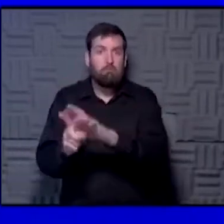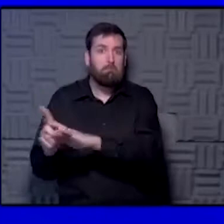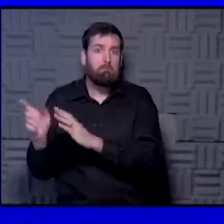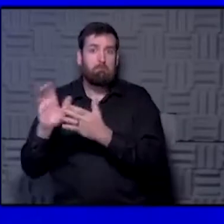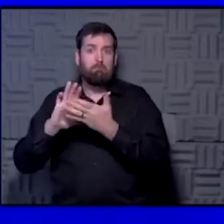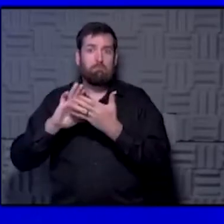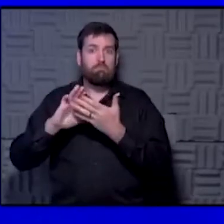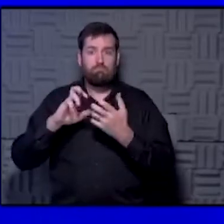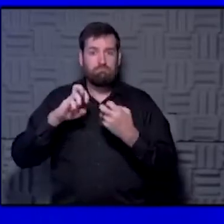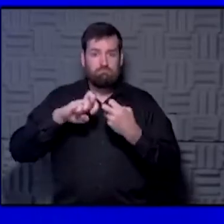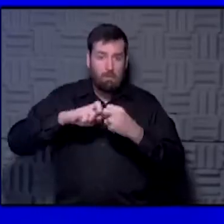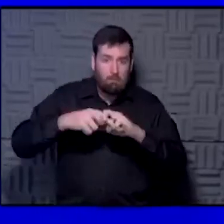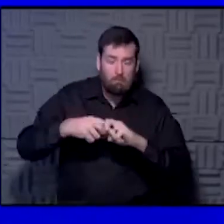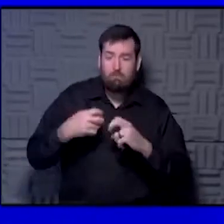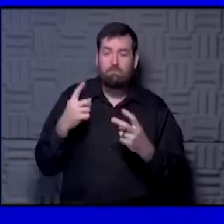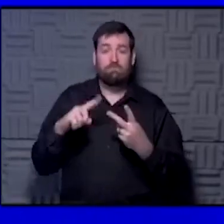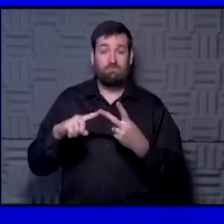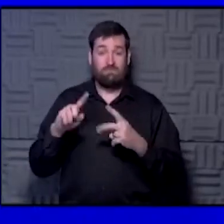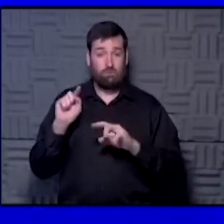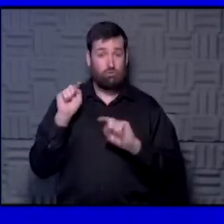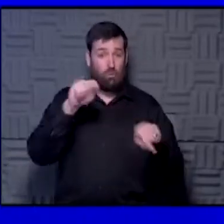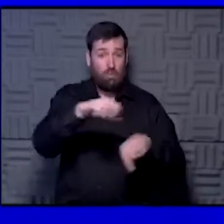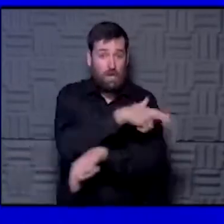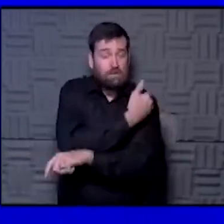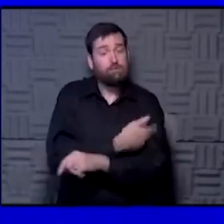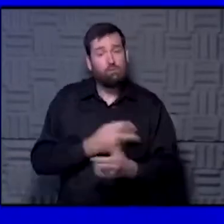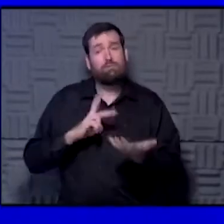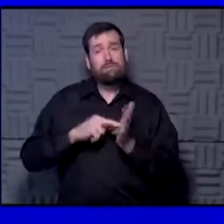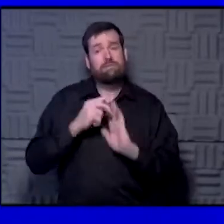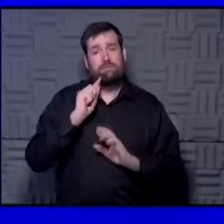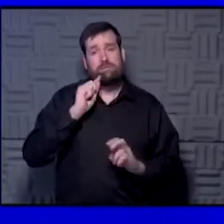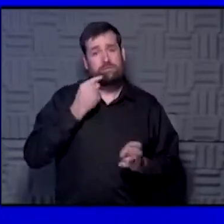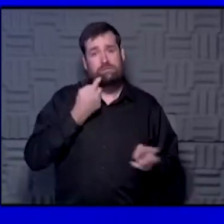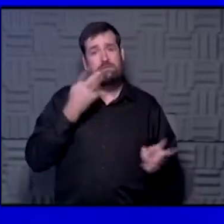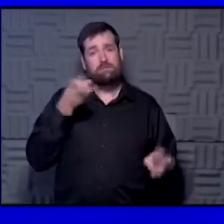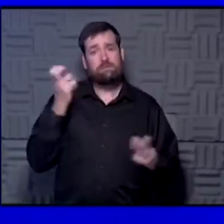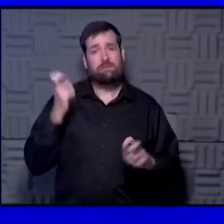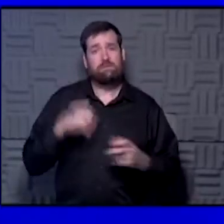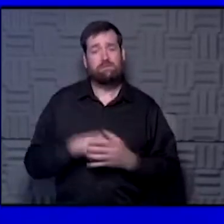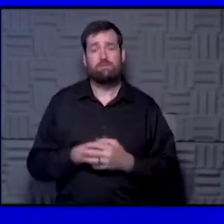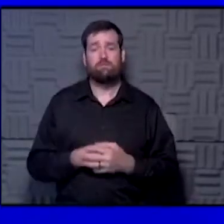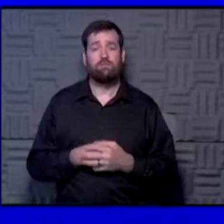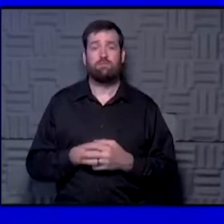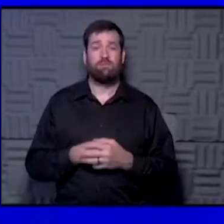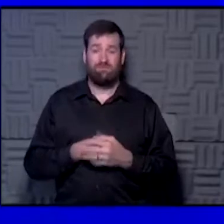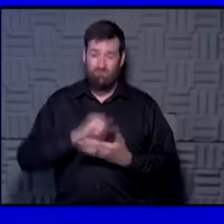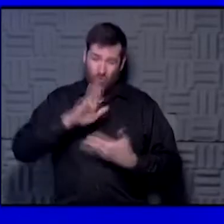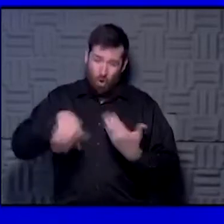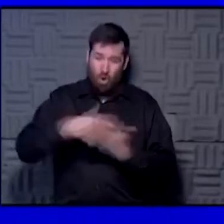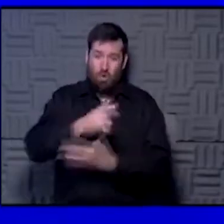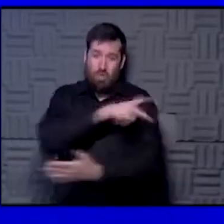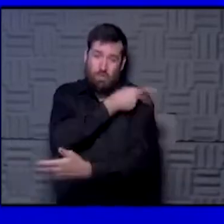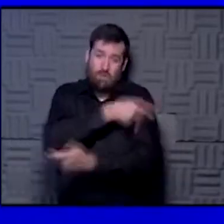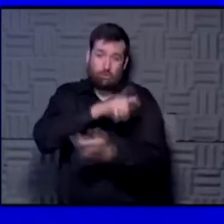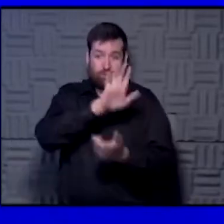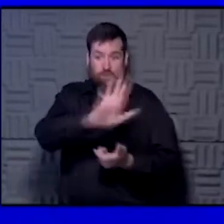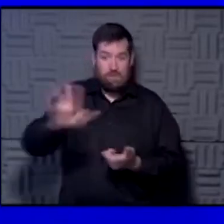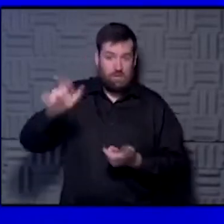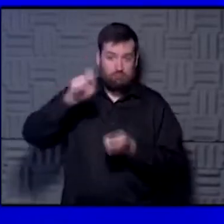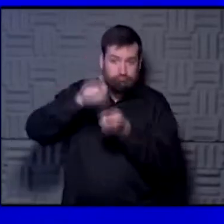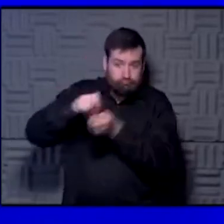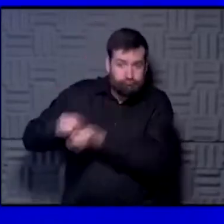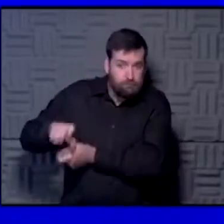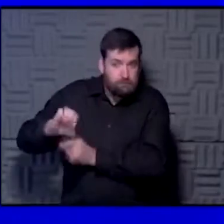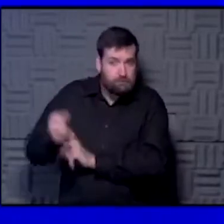bodies. If you're ill enough to go to the hospital, that's pretty significant. We don't know the details of all those patients, but we do